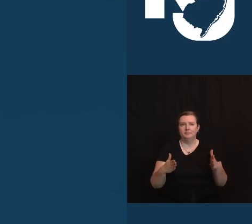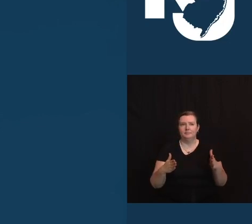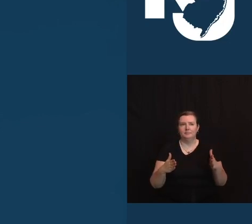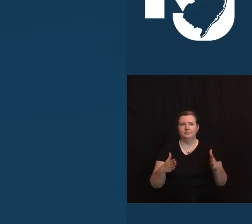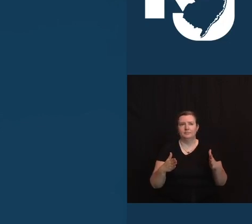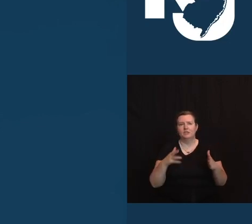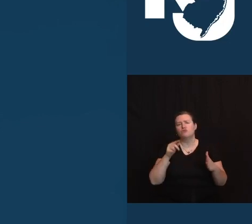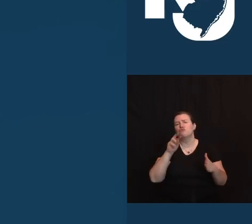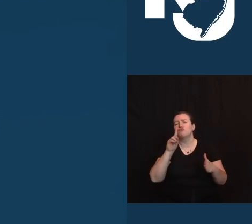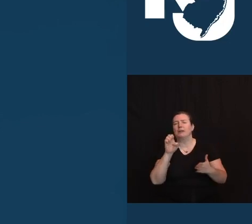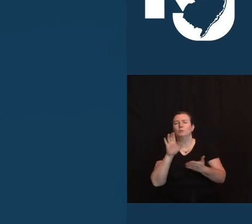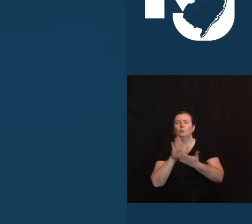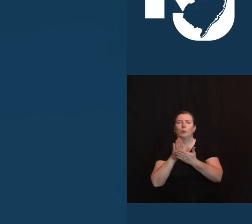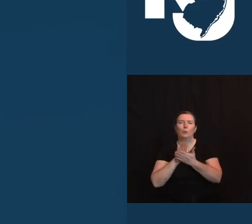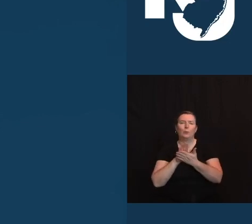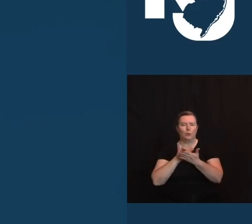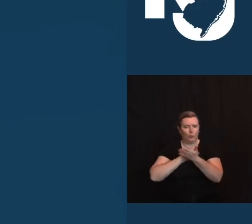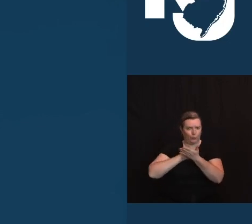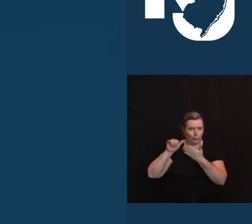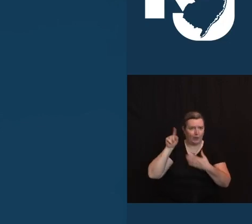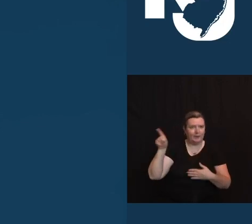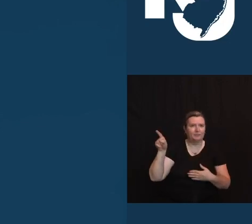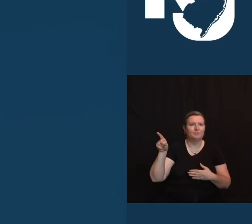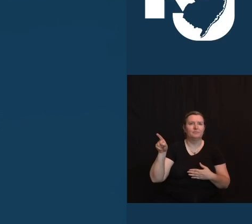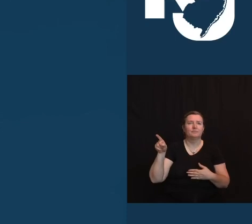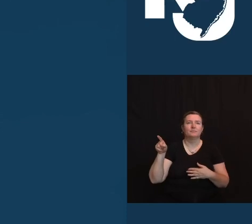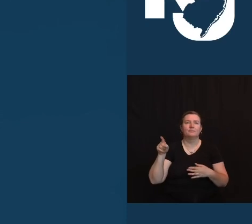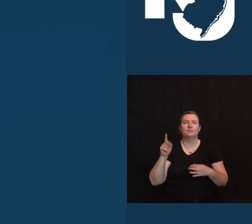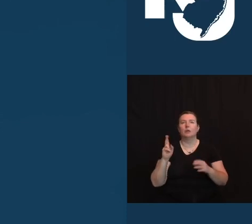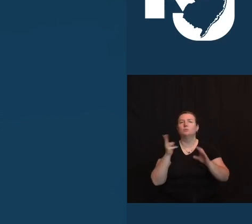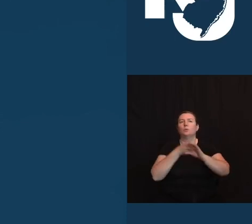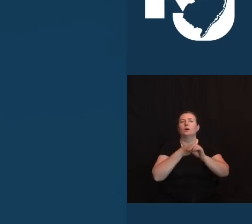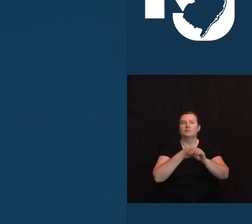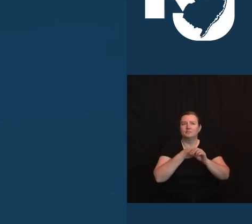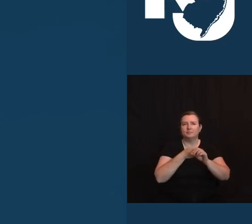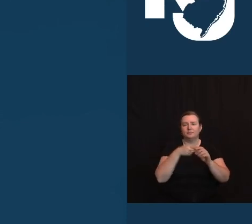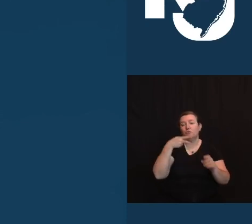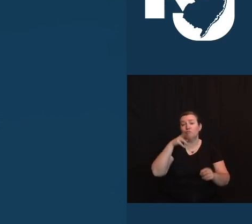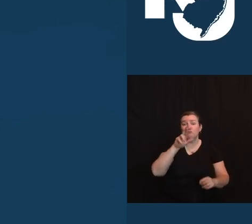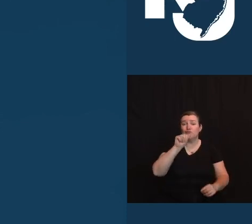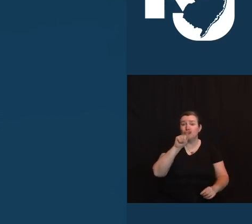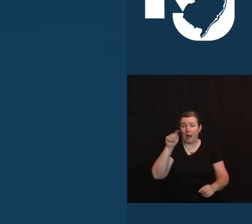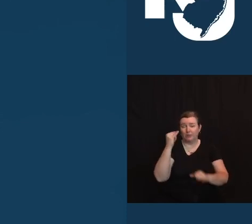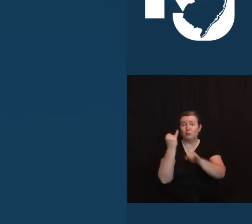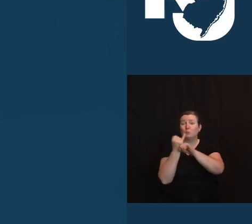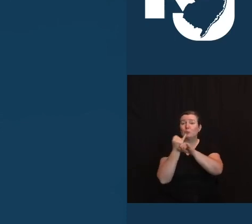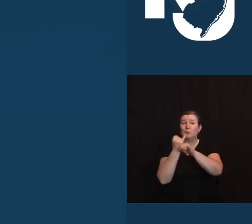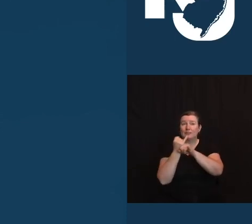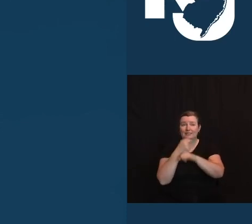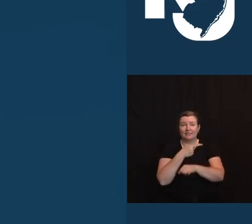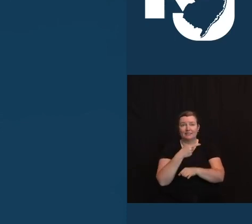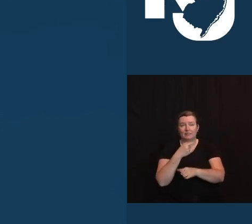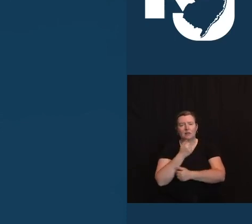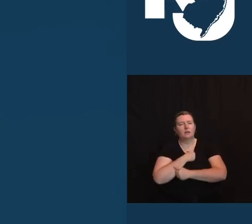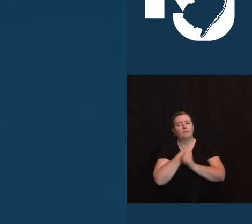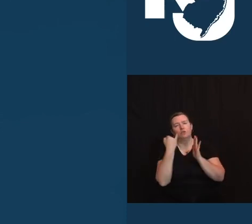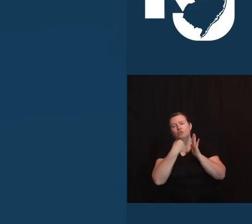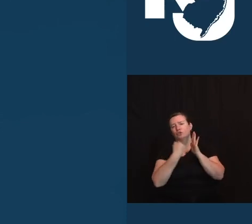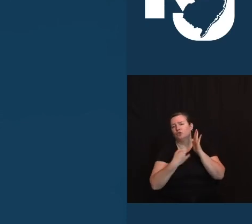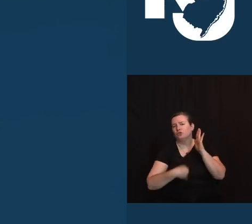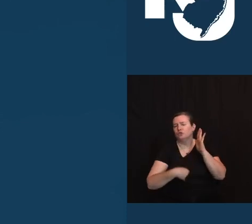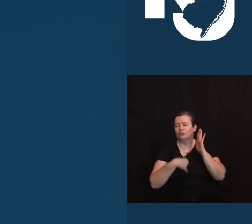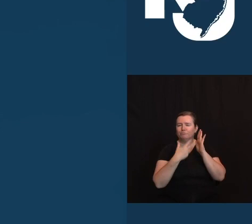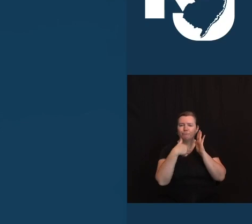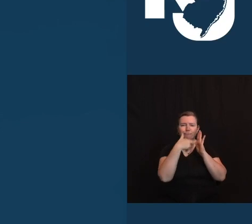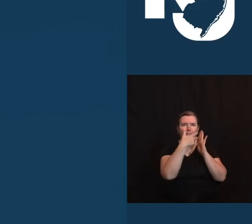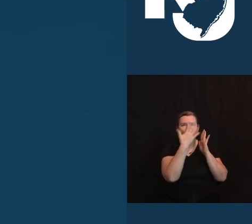Institute, and started a career in commercial design and advertising. Art was always a big part of Al's life. He